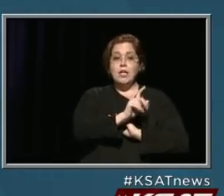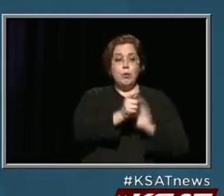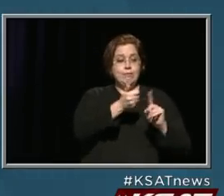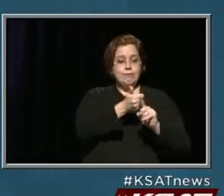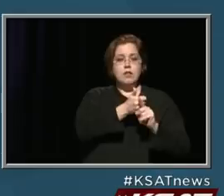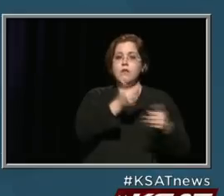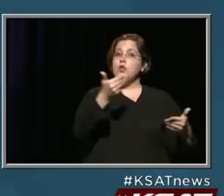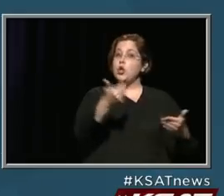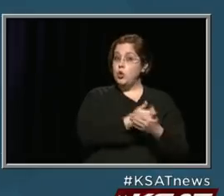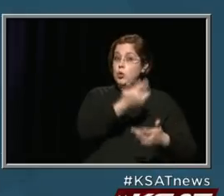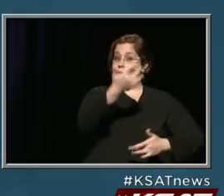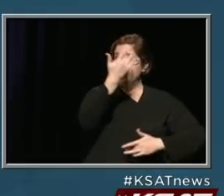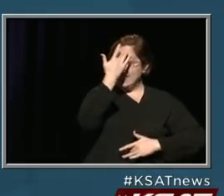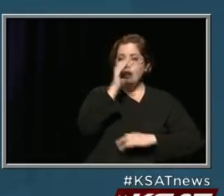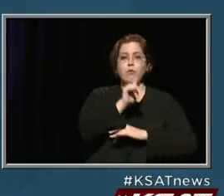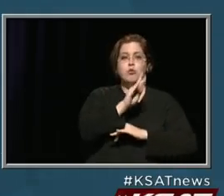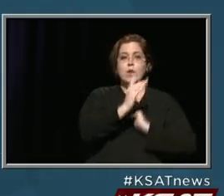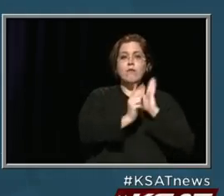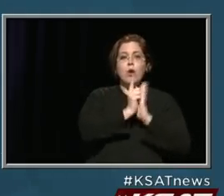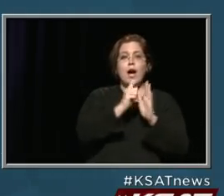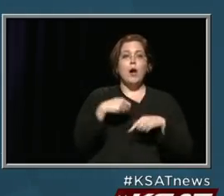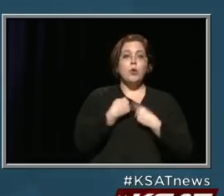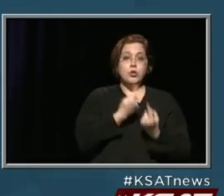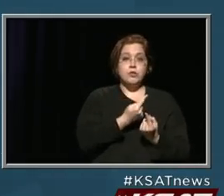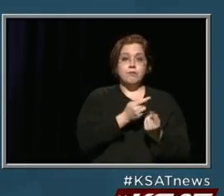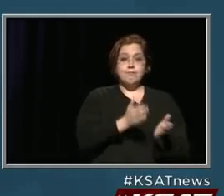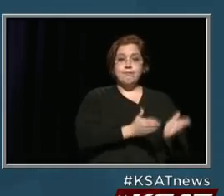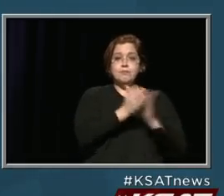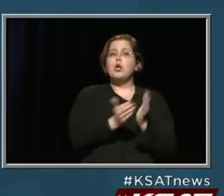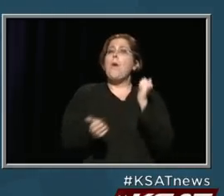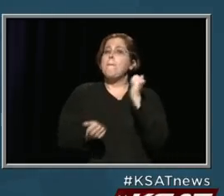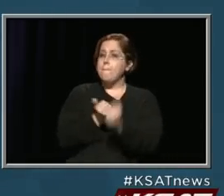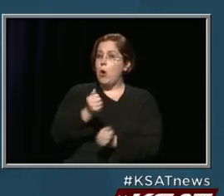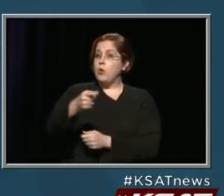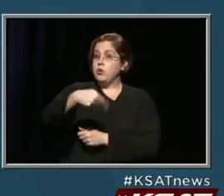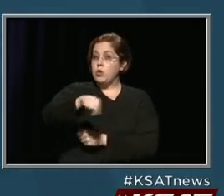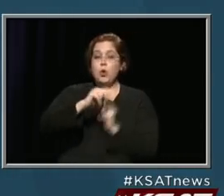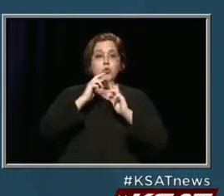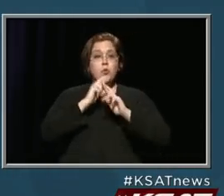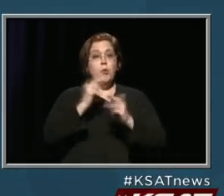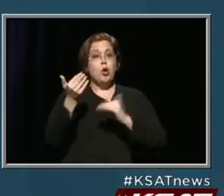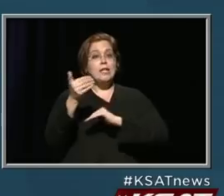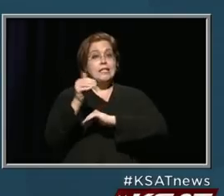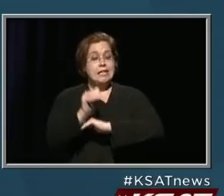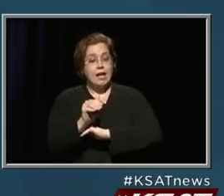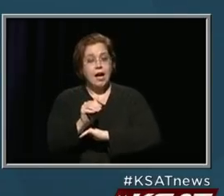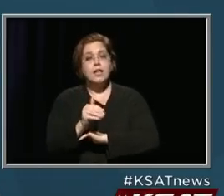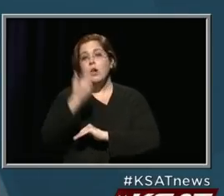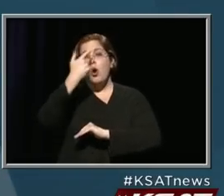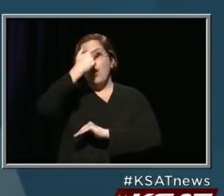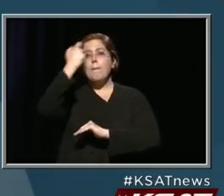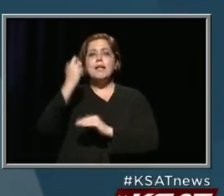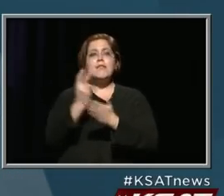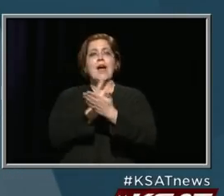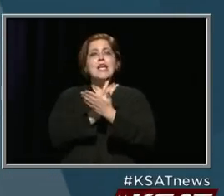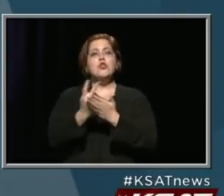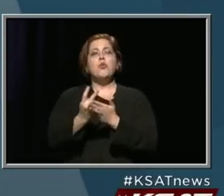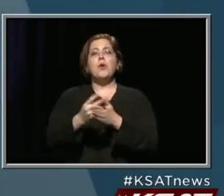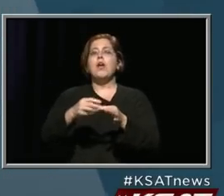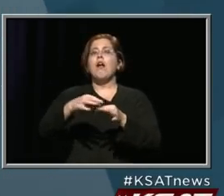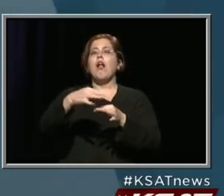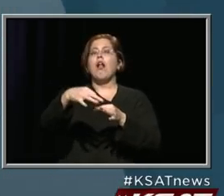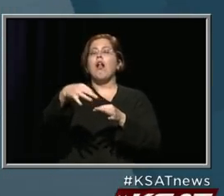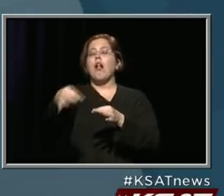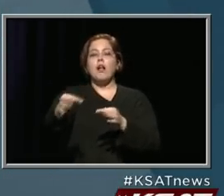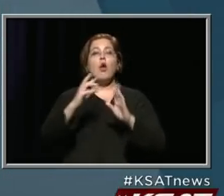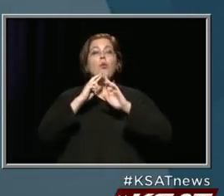new cases from the last 24 hours. The bulk of the cases that we were reporting tonight are a result of a two-week delay